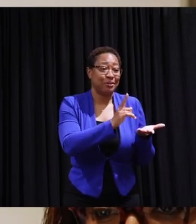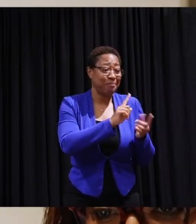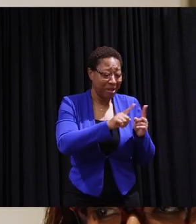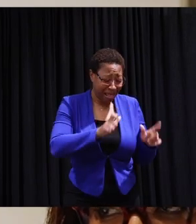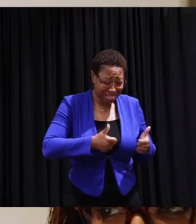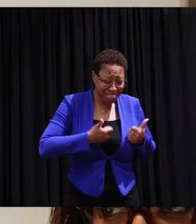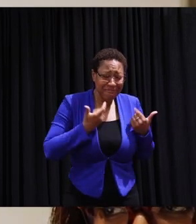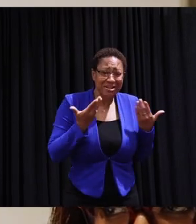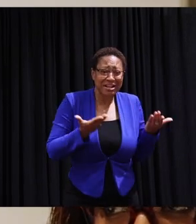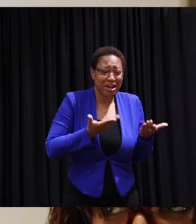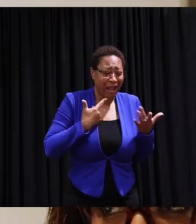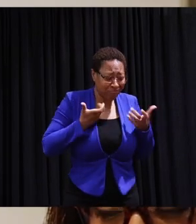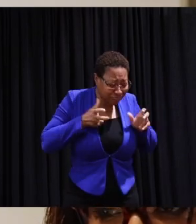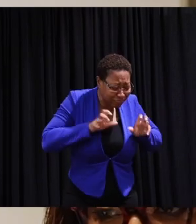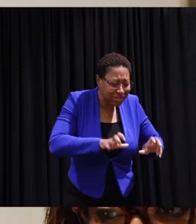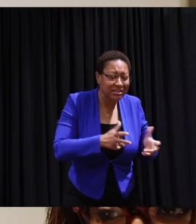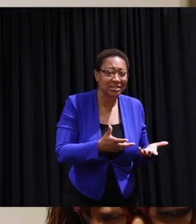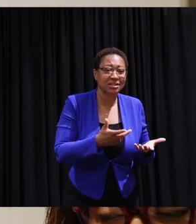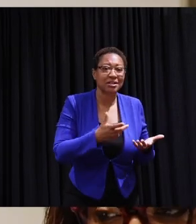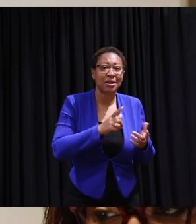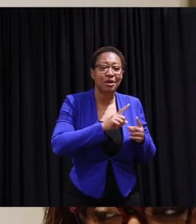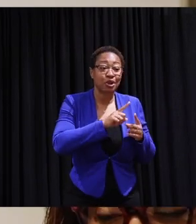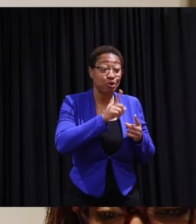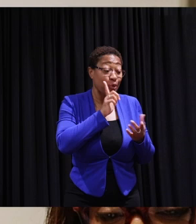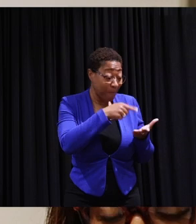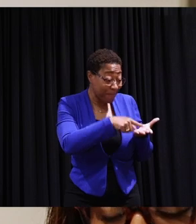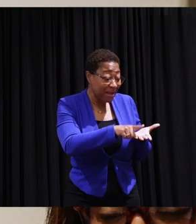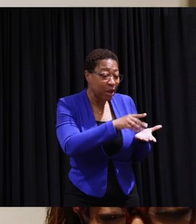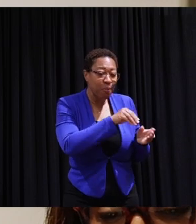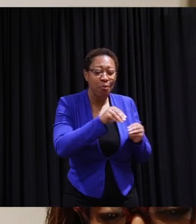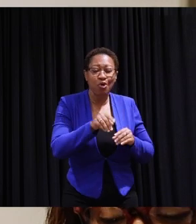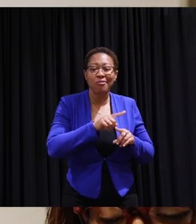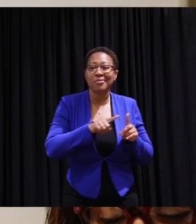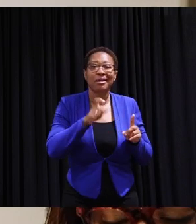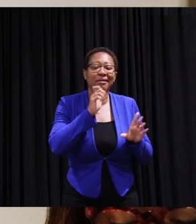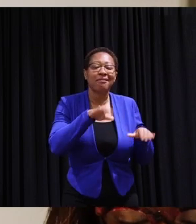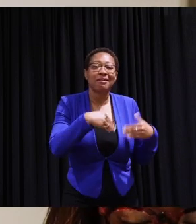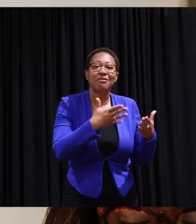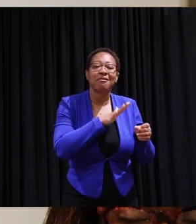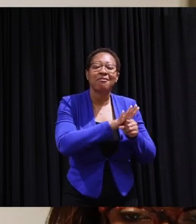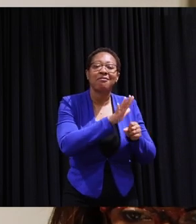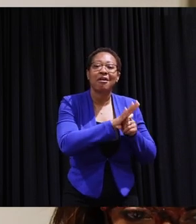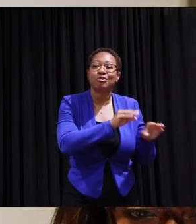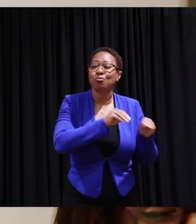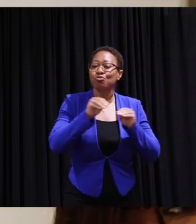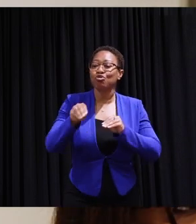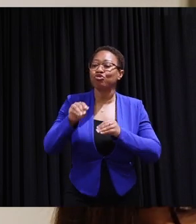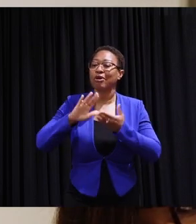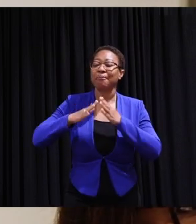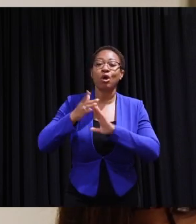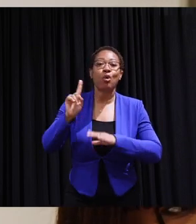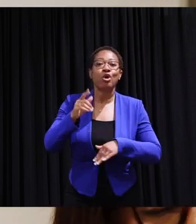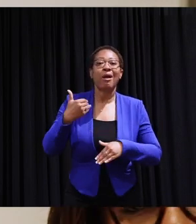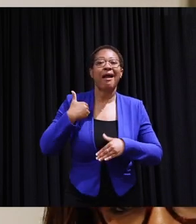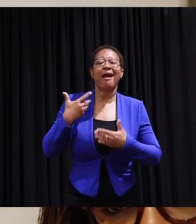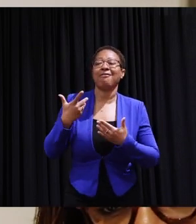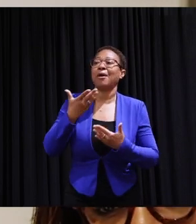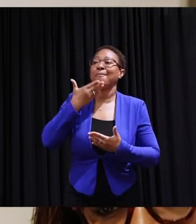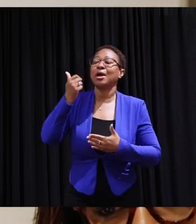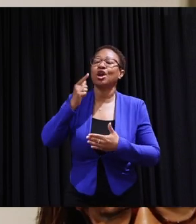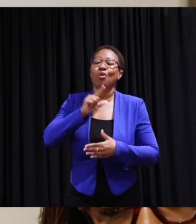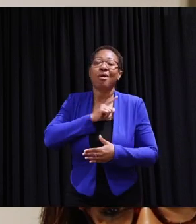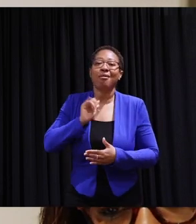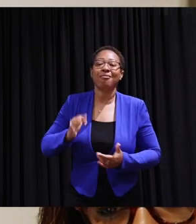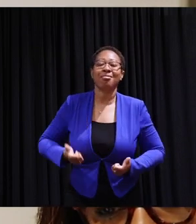whole life. We're saying we'll pay you to move, but we aren't going to give you enough for you to move to a community that you can have a better quality of life, a